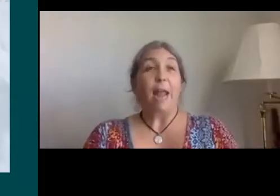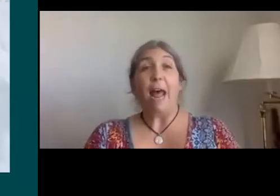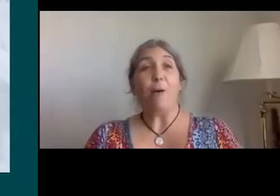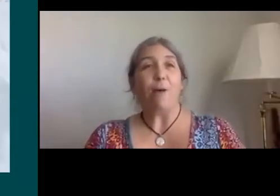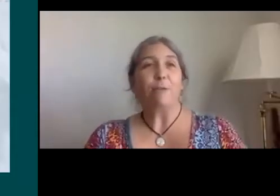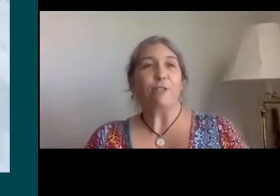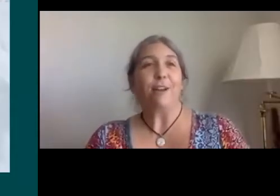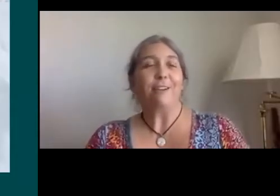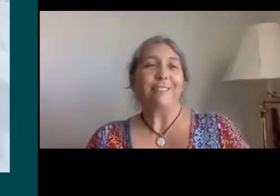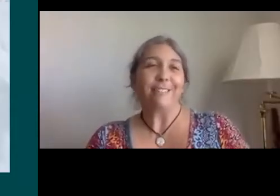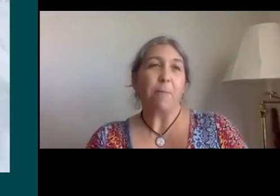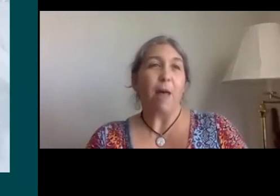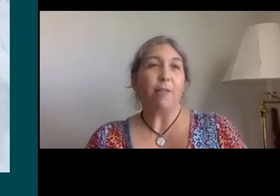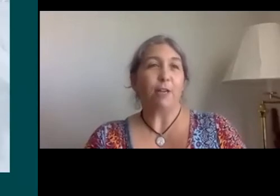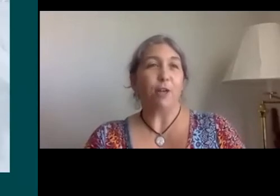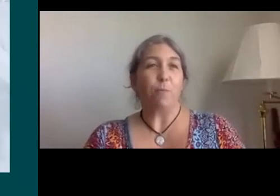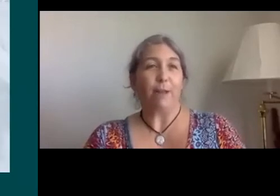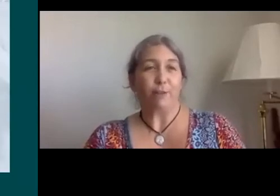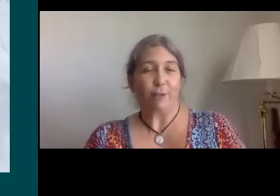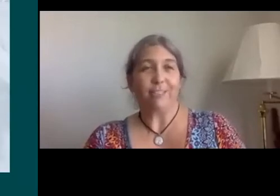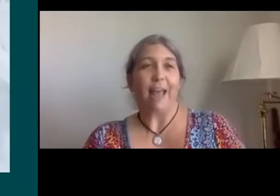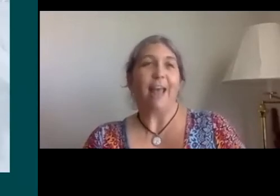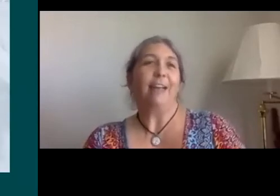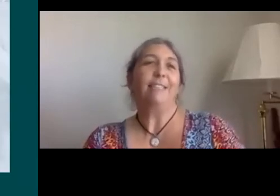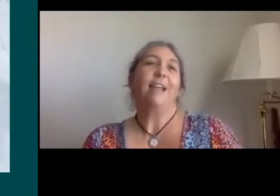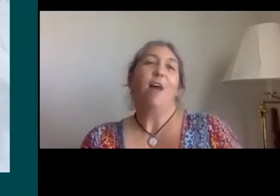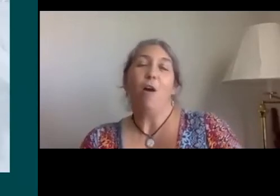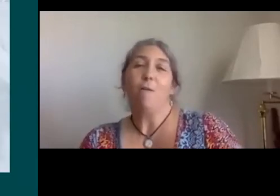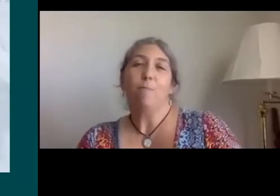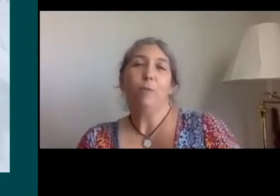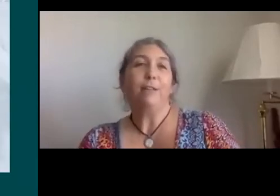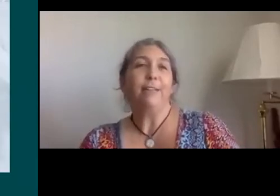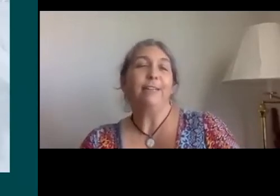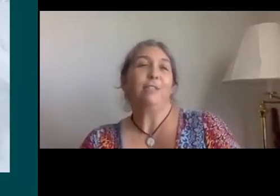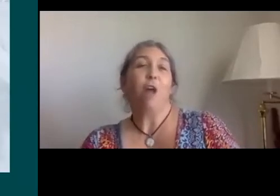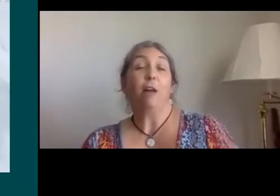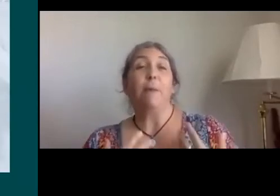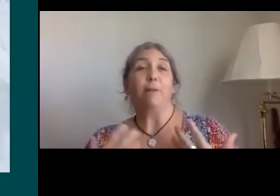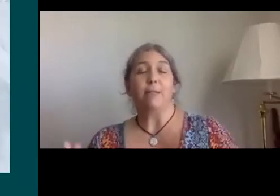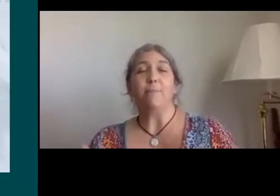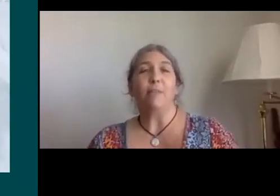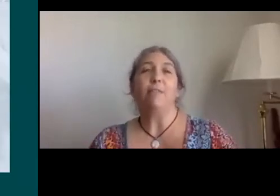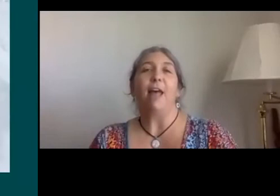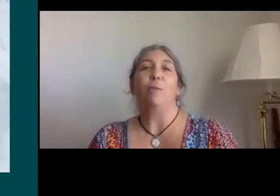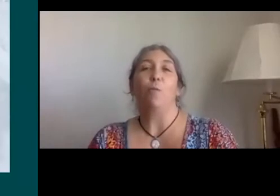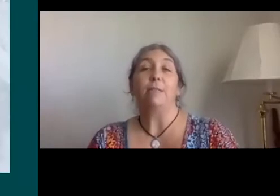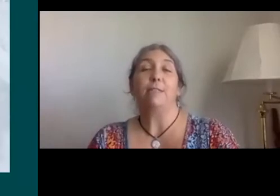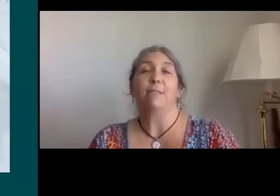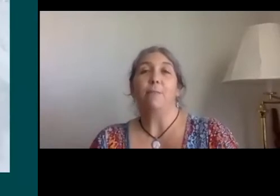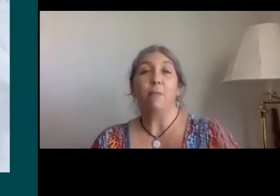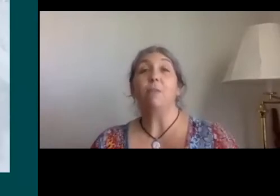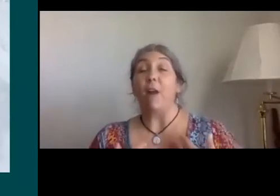So now I will share some other cute pictures and really talk about something that